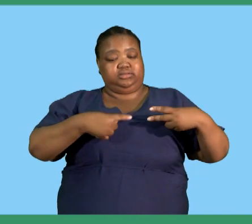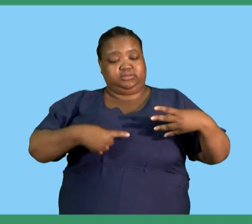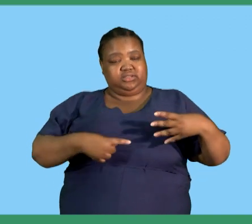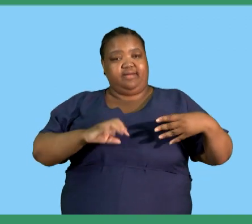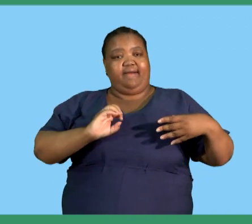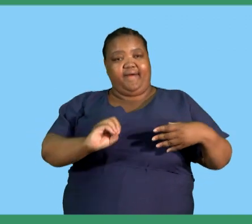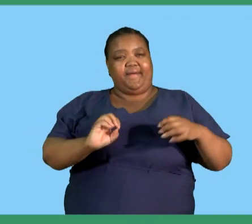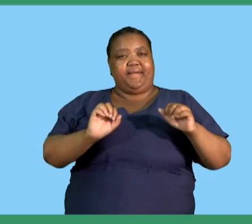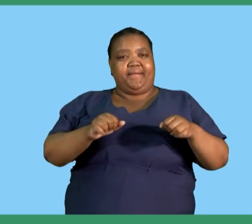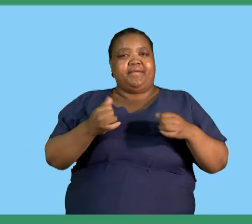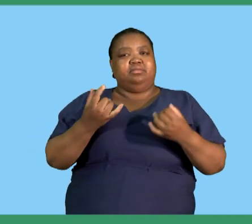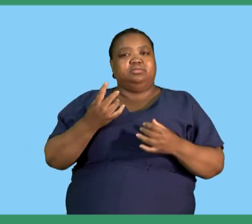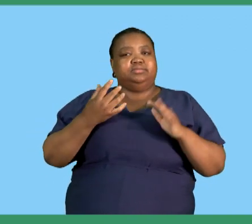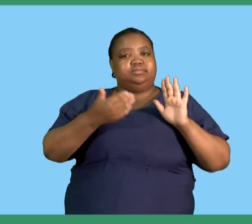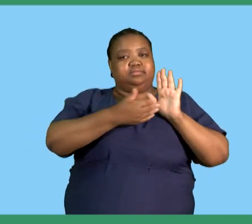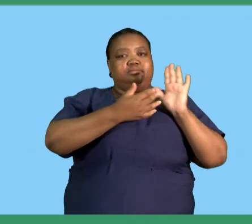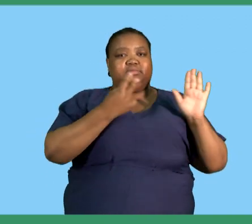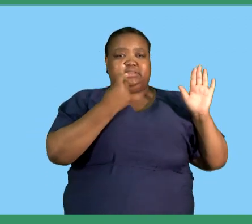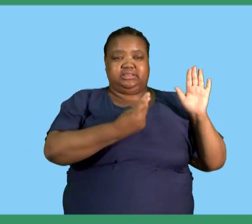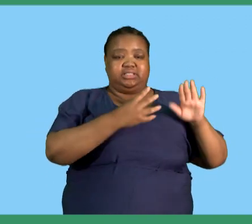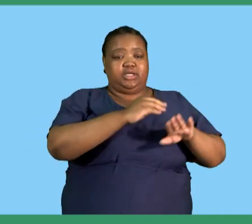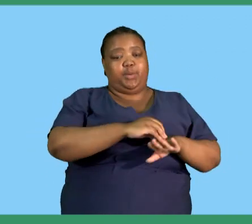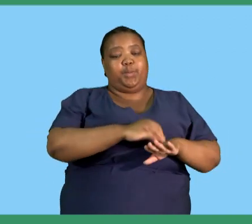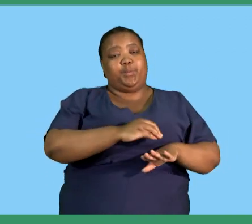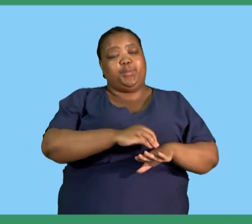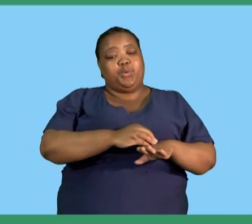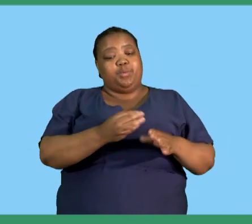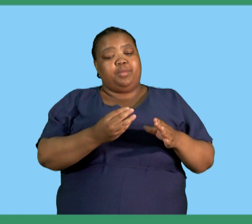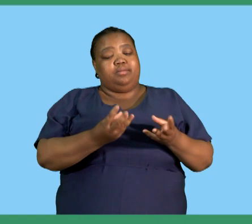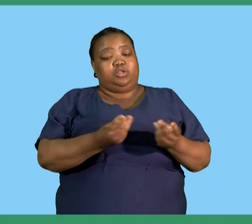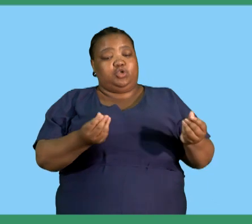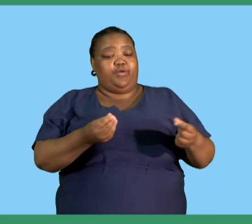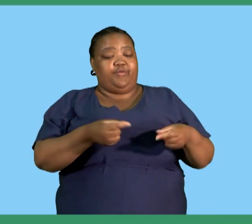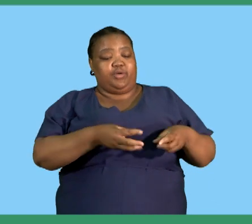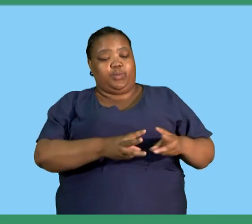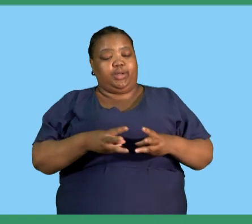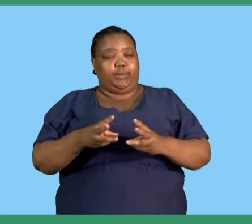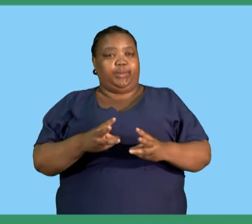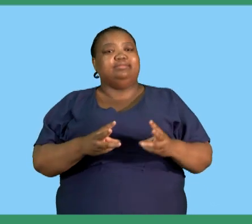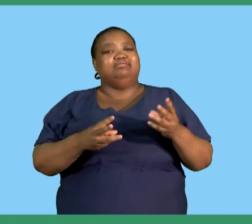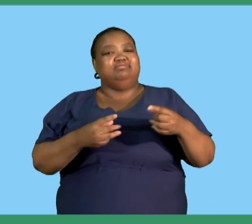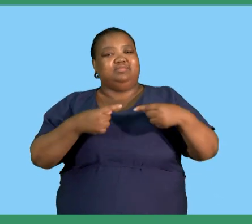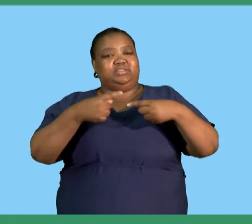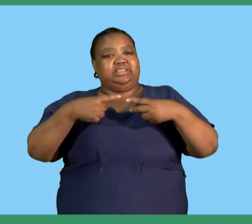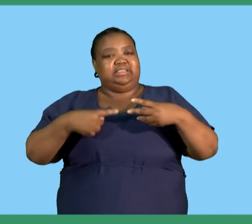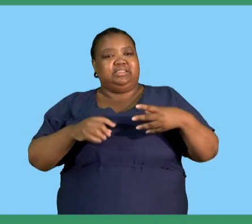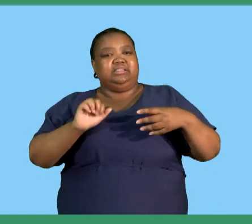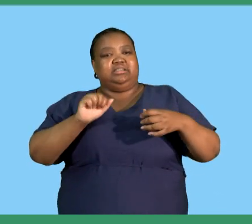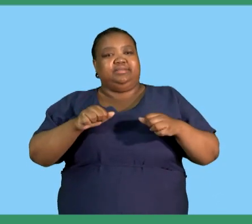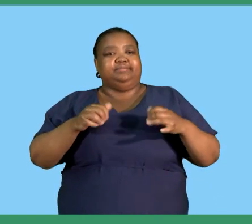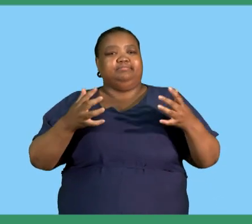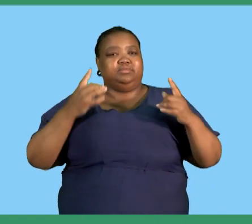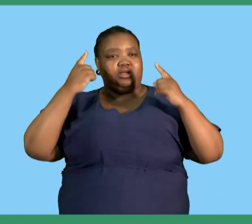Delphi technique and the force field. As you can see here, we've got 4 problem solving techniques: the Delphi technique, force field